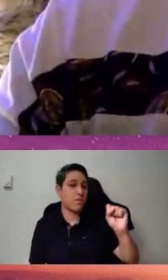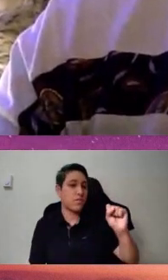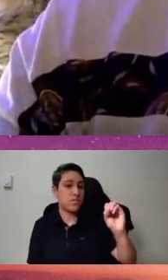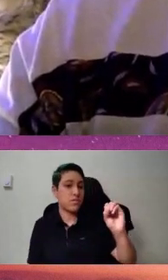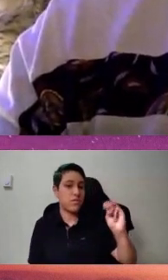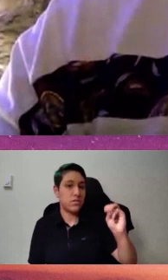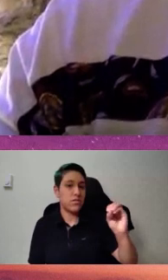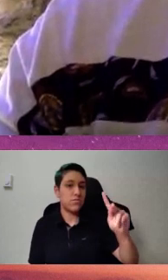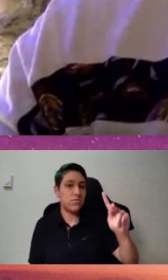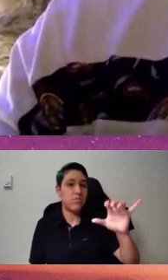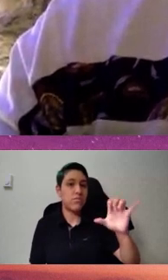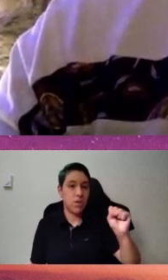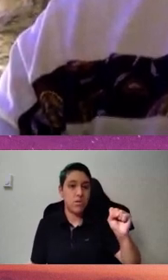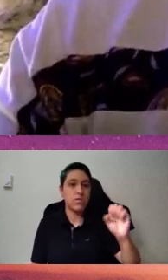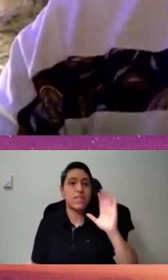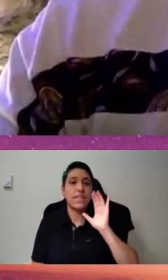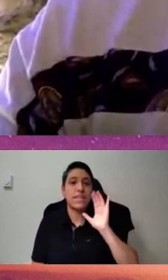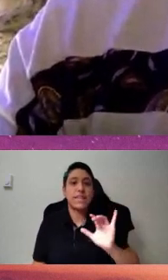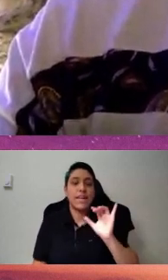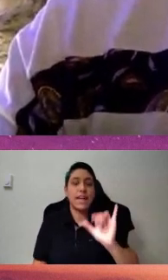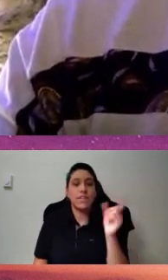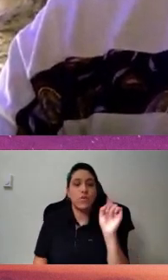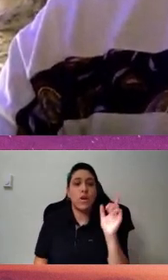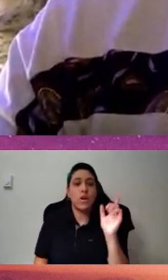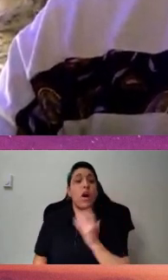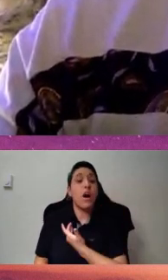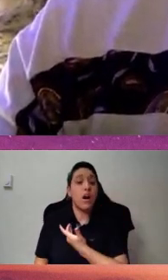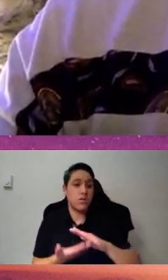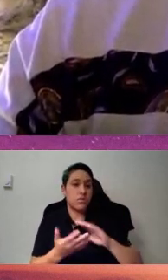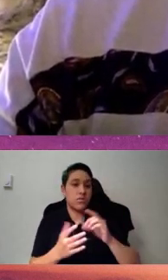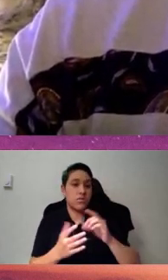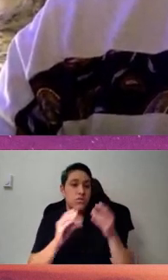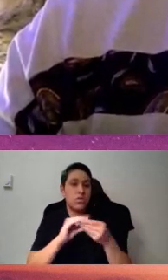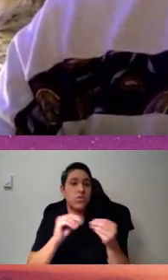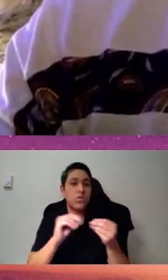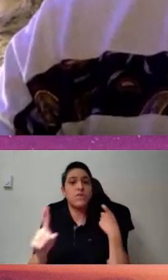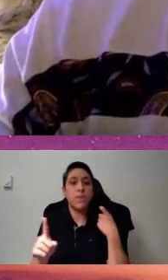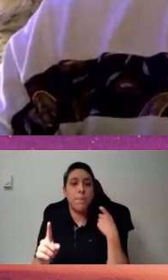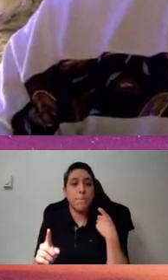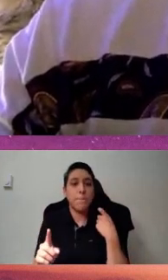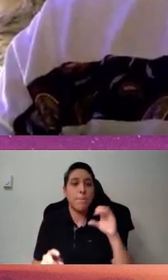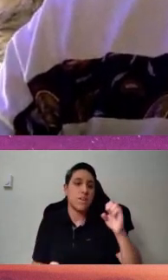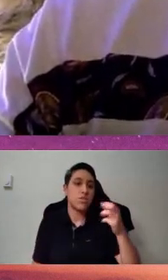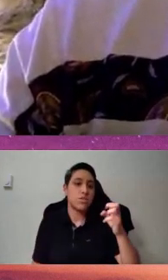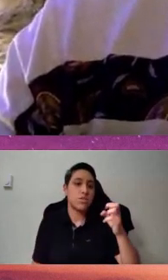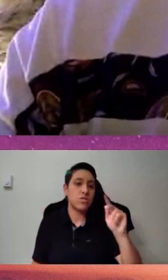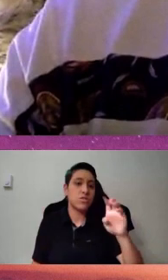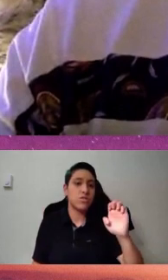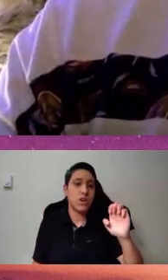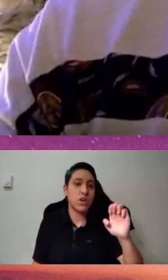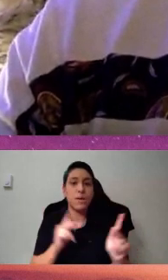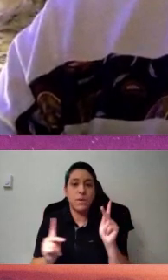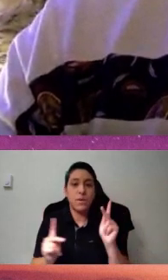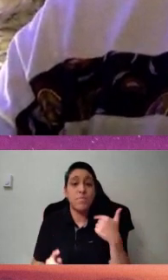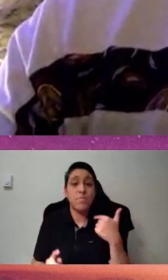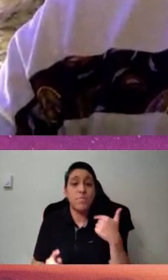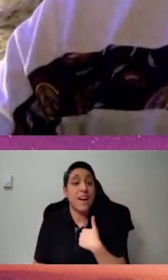of as Cherokee peoples. And it's just really good to be here today.